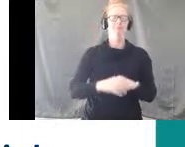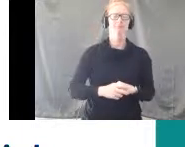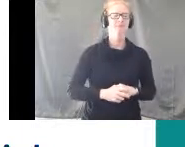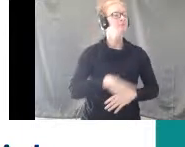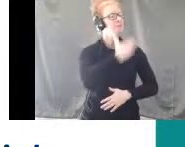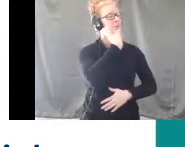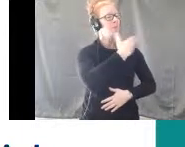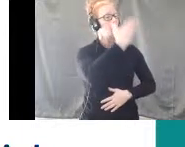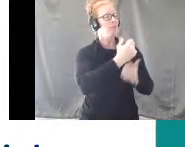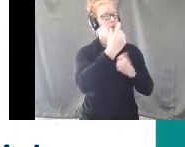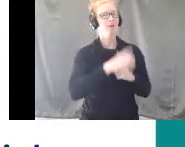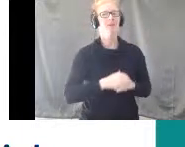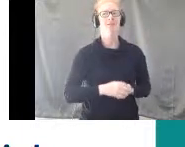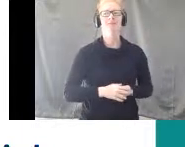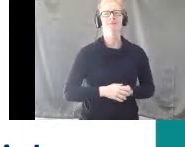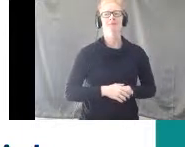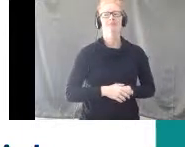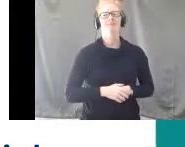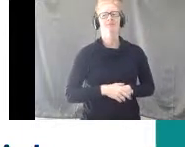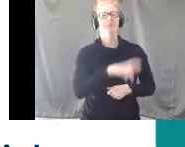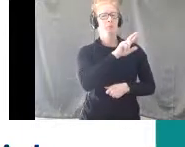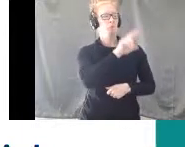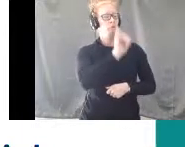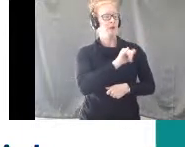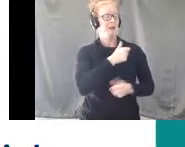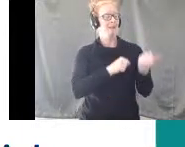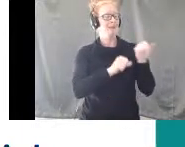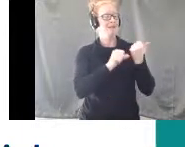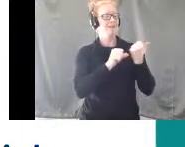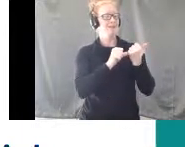everybody. Ray Mabey, Assistant Administrator.